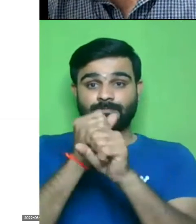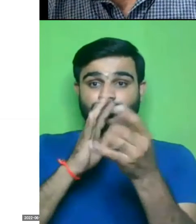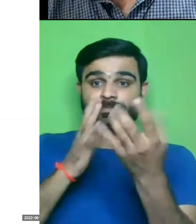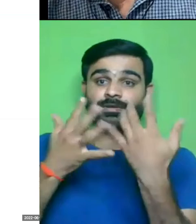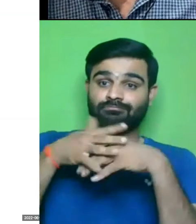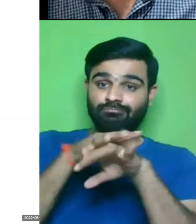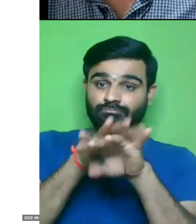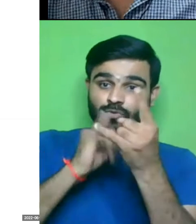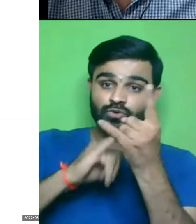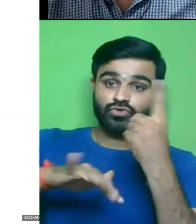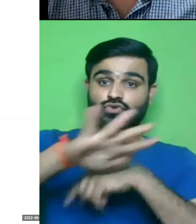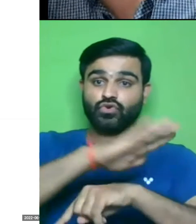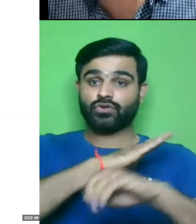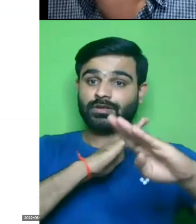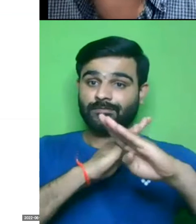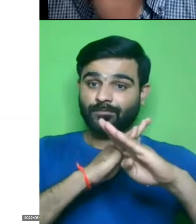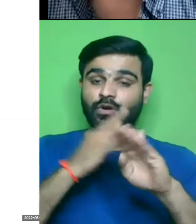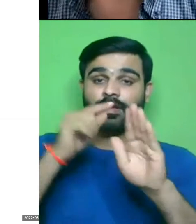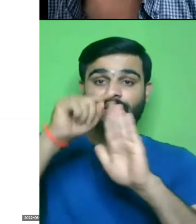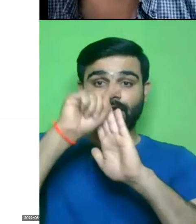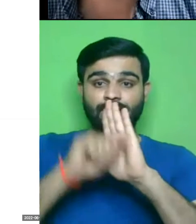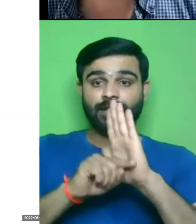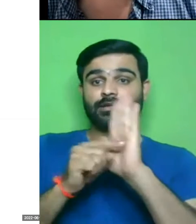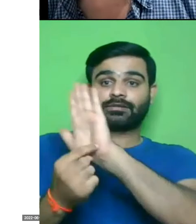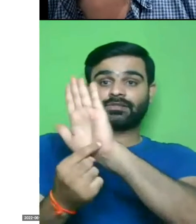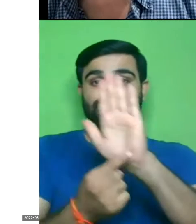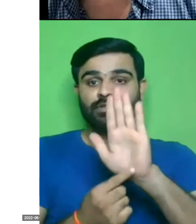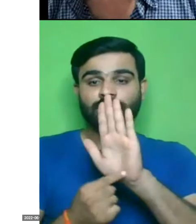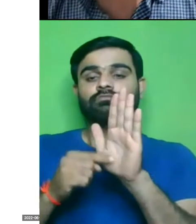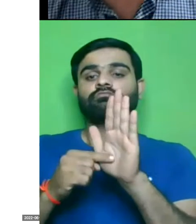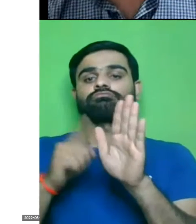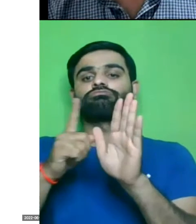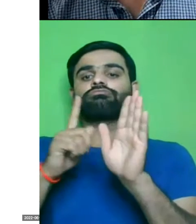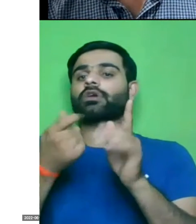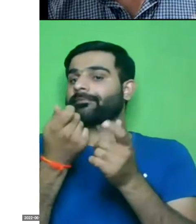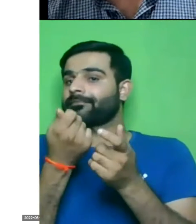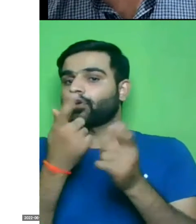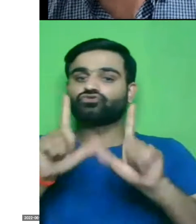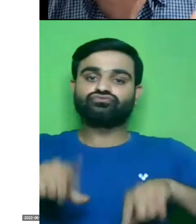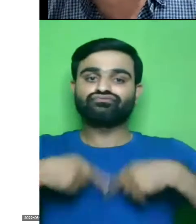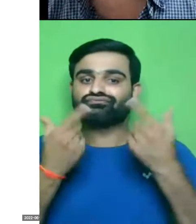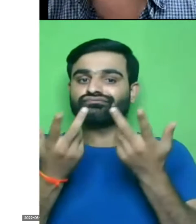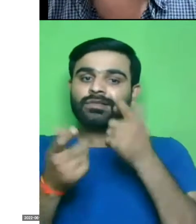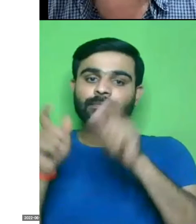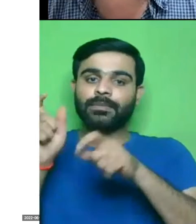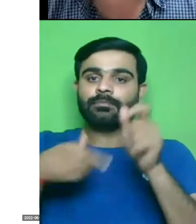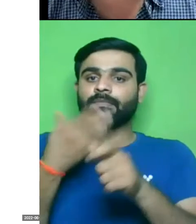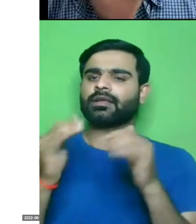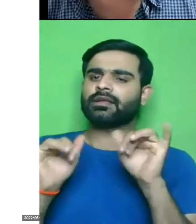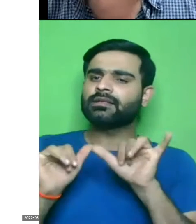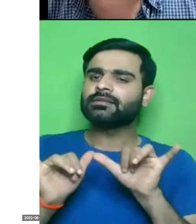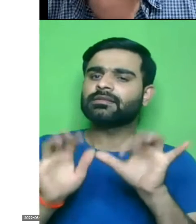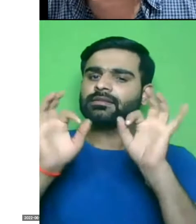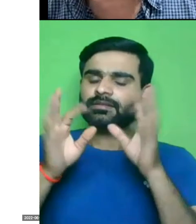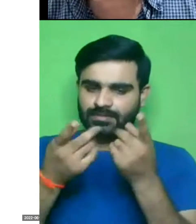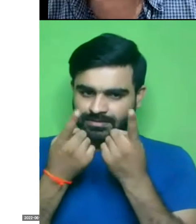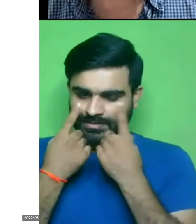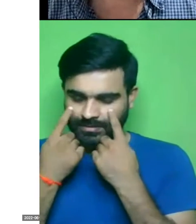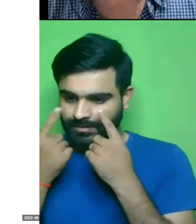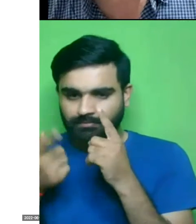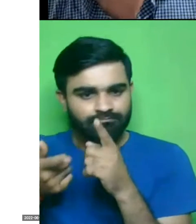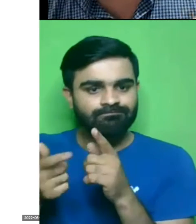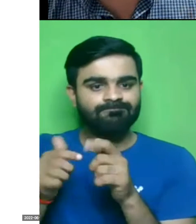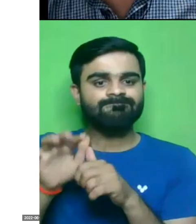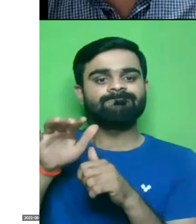protection policies that adequately address those extra costs of living, we have to be able to measure and assess those extra